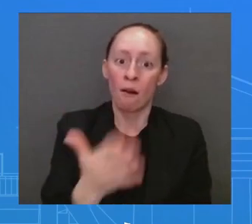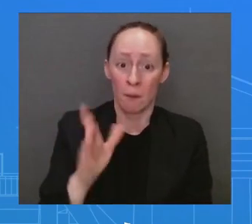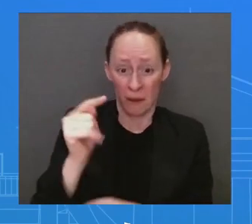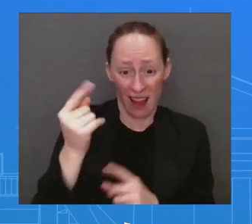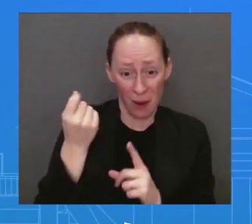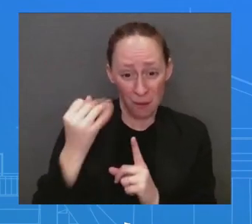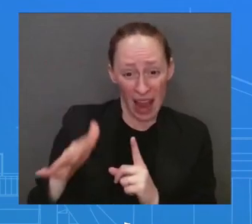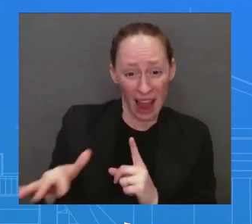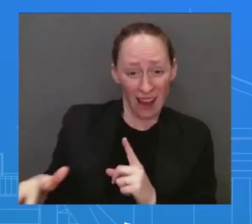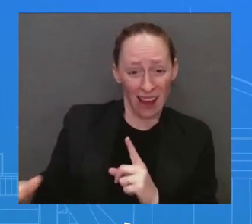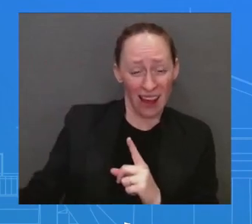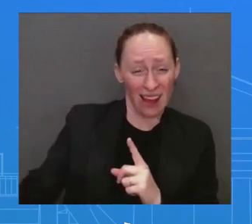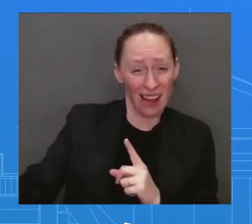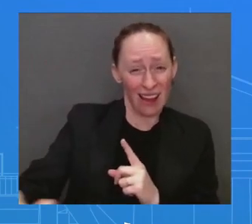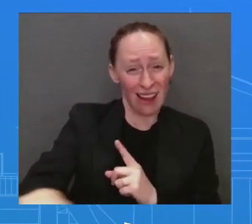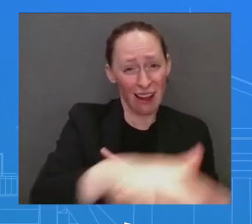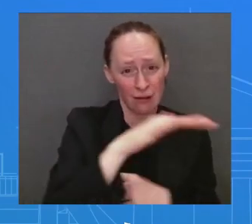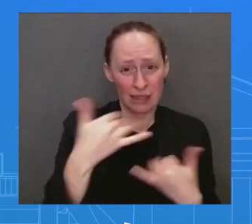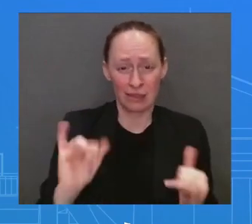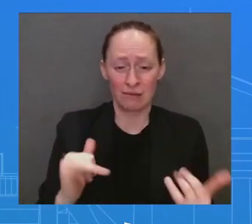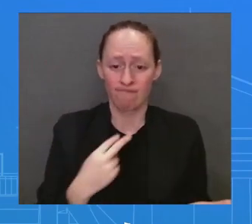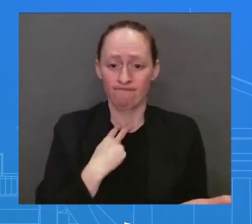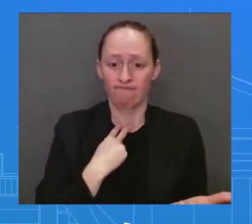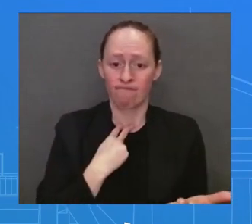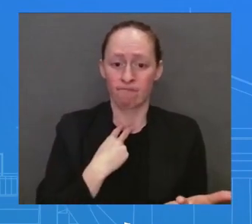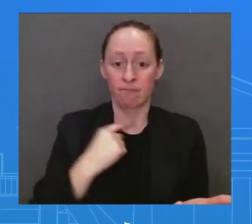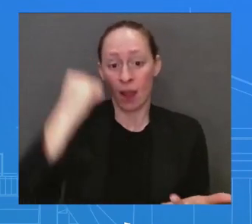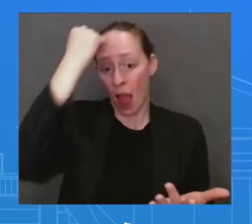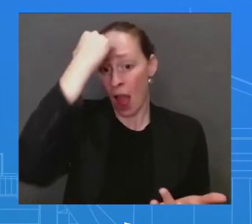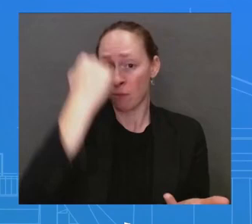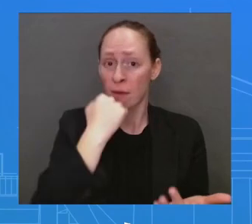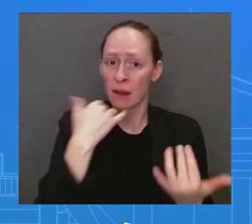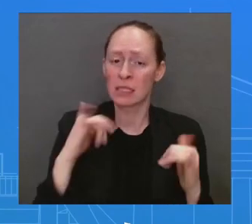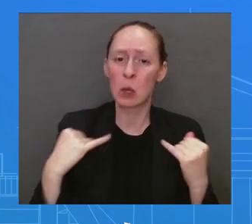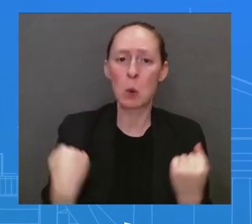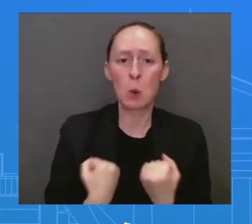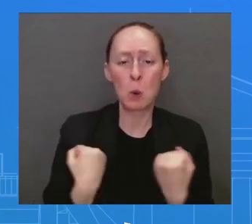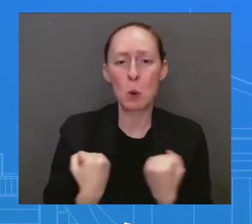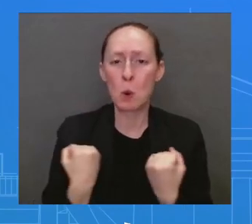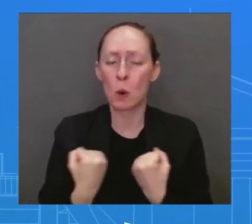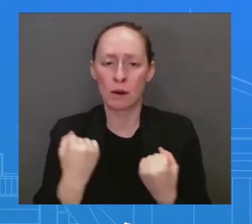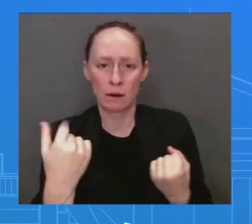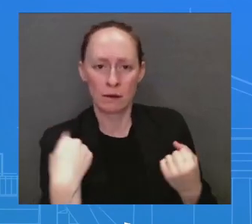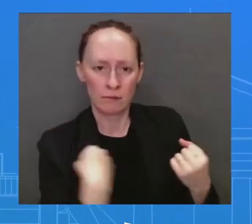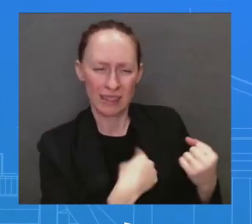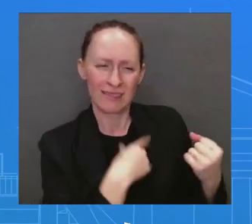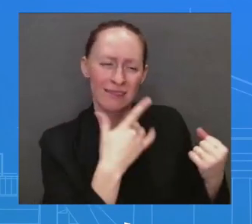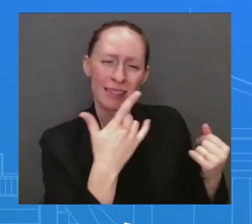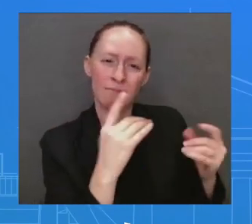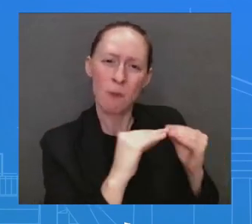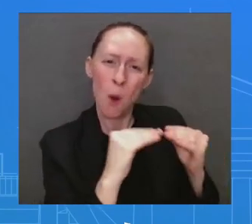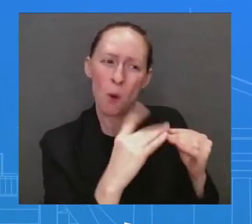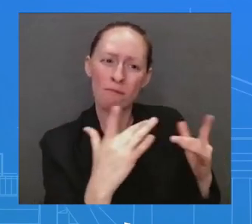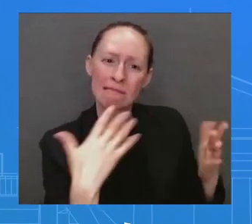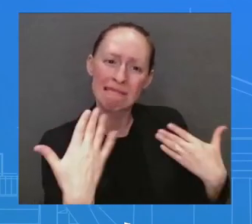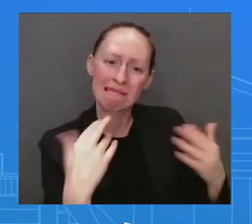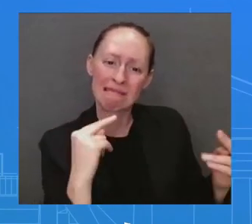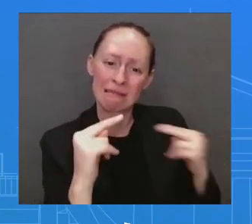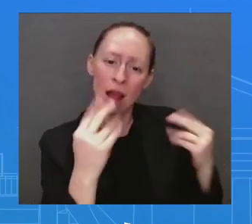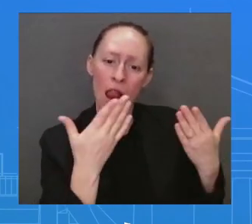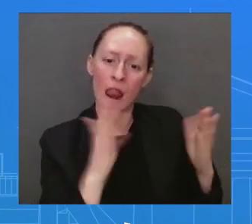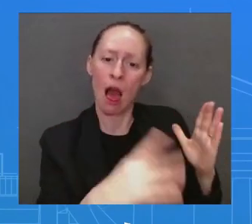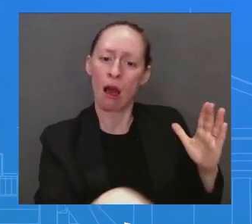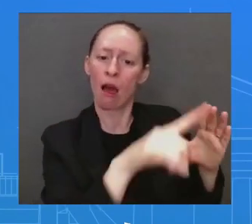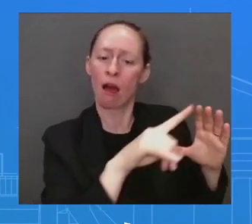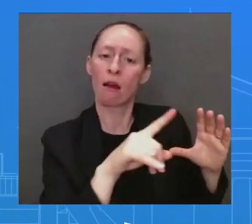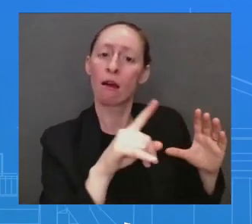But we think the effort to continue to negotiate for the release of additional hostages is worth the effort. Obviously, we've